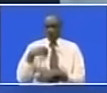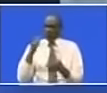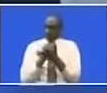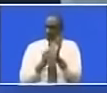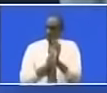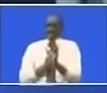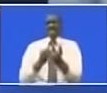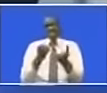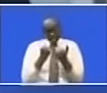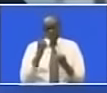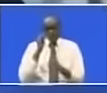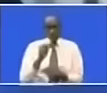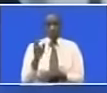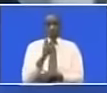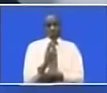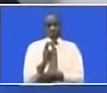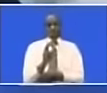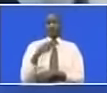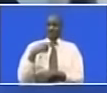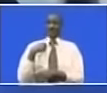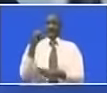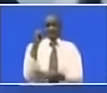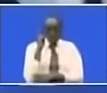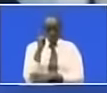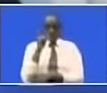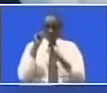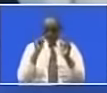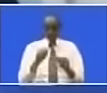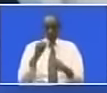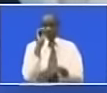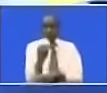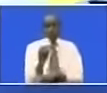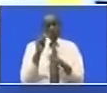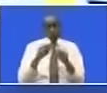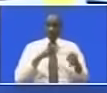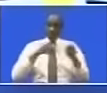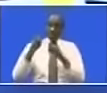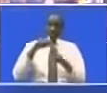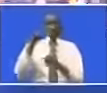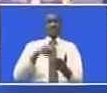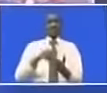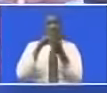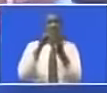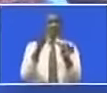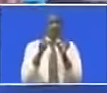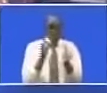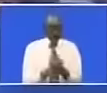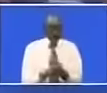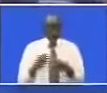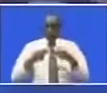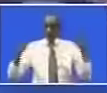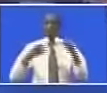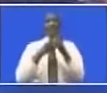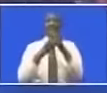office that there is need to enact a legislation to anchor in law the management of the special account. Opposition leader